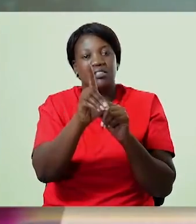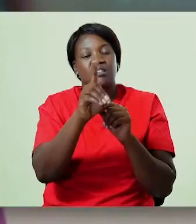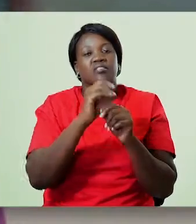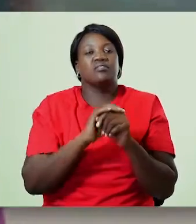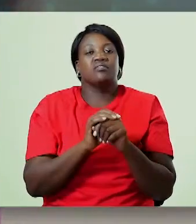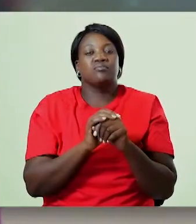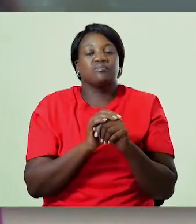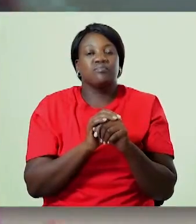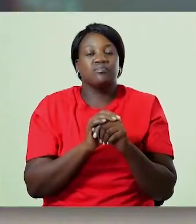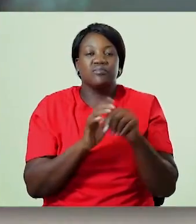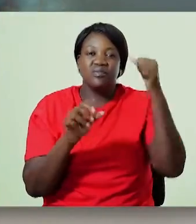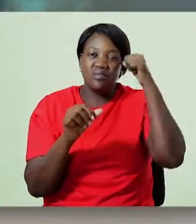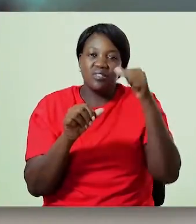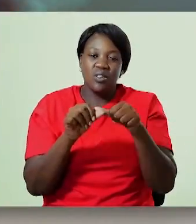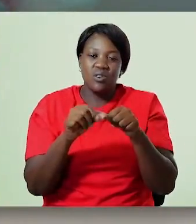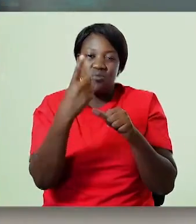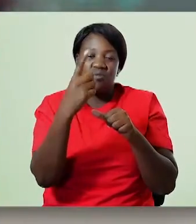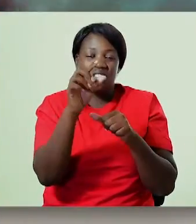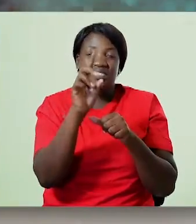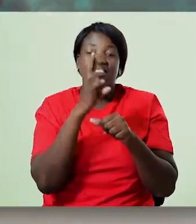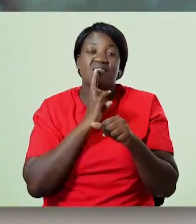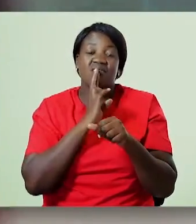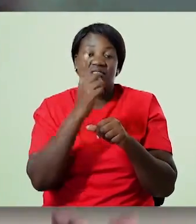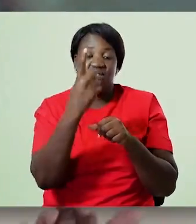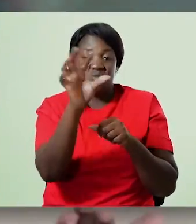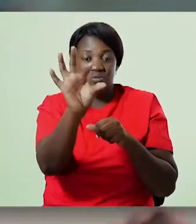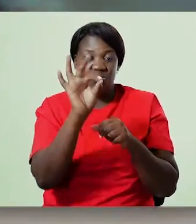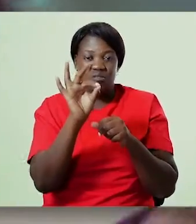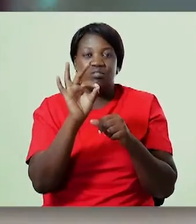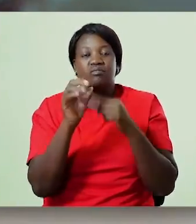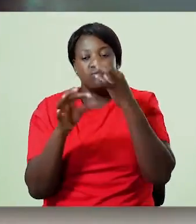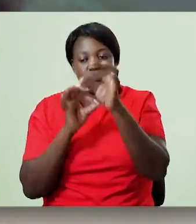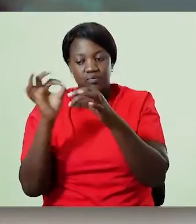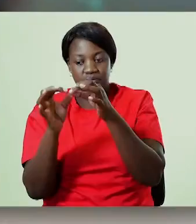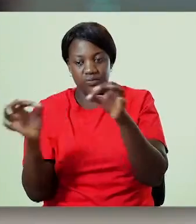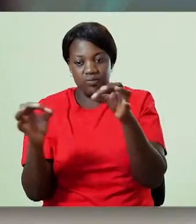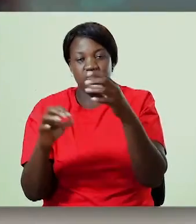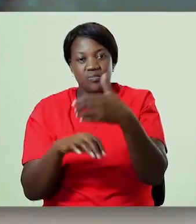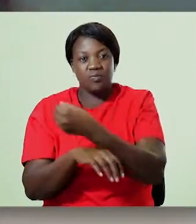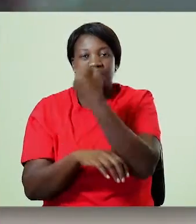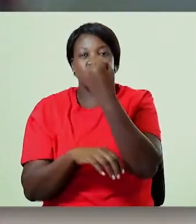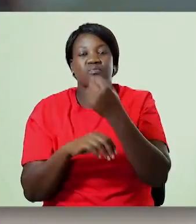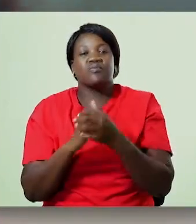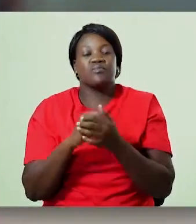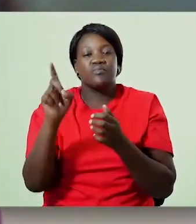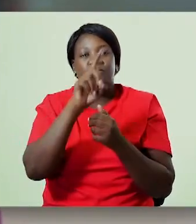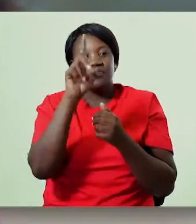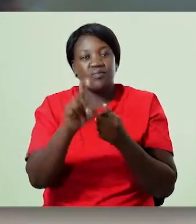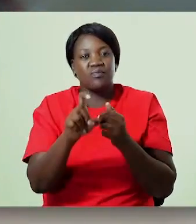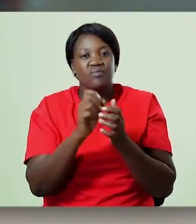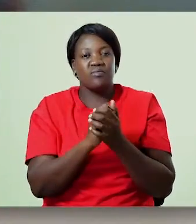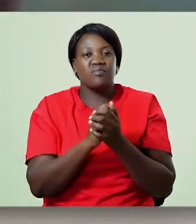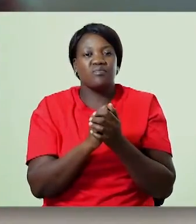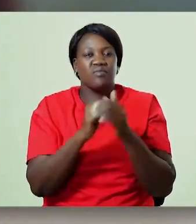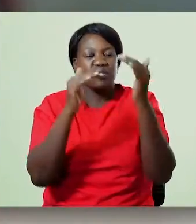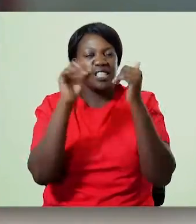D. Remember to choose only one answer, please. We have a prize for the winner. Here is the question. In the